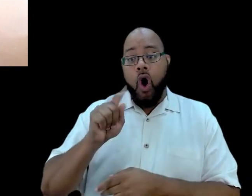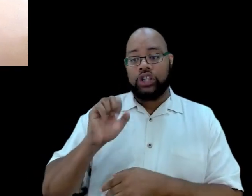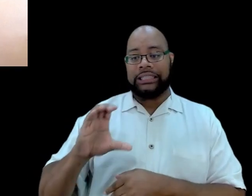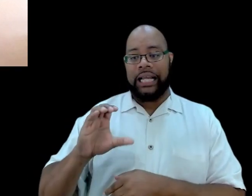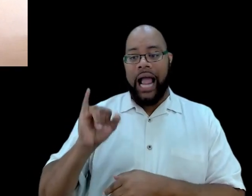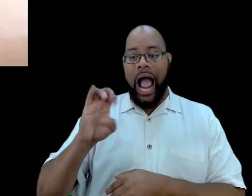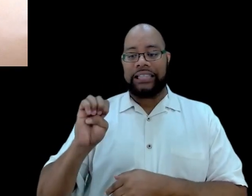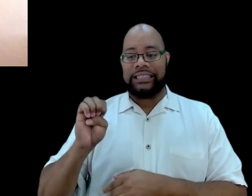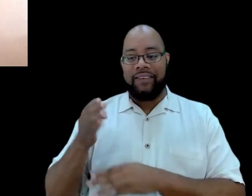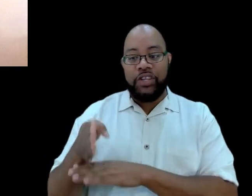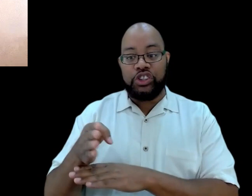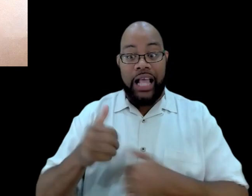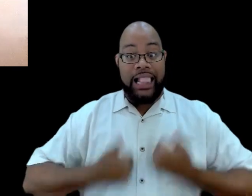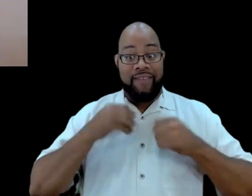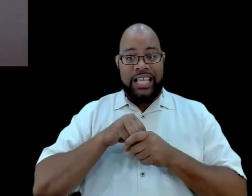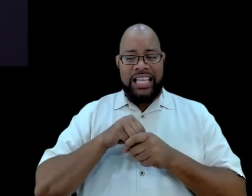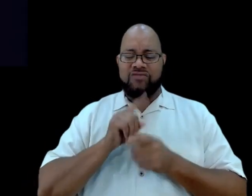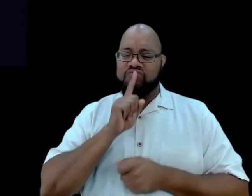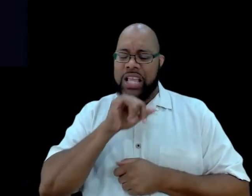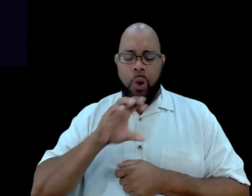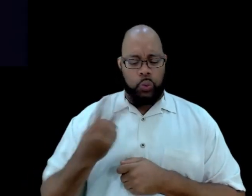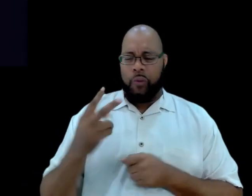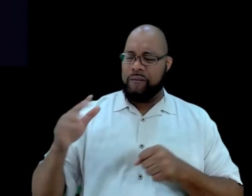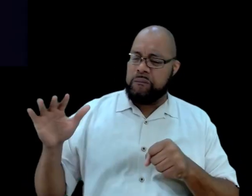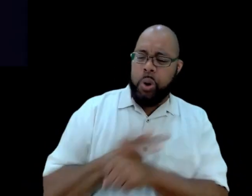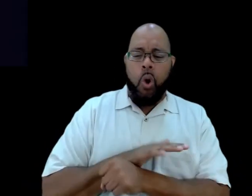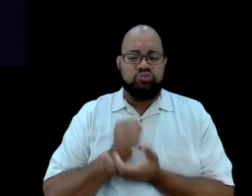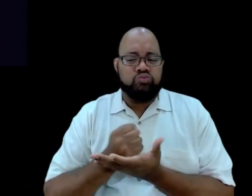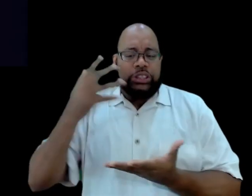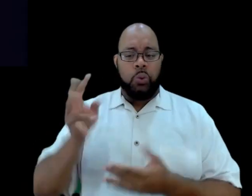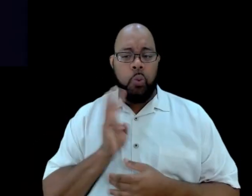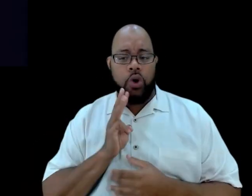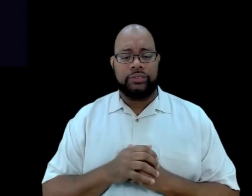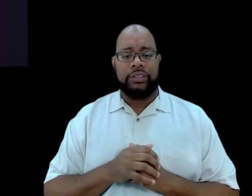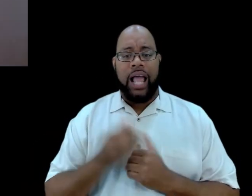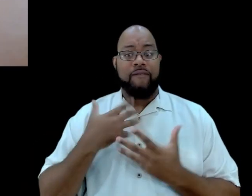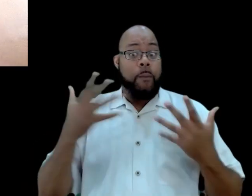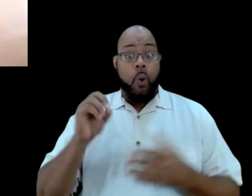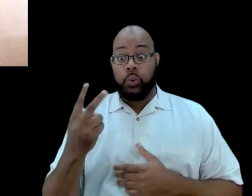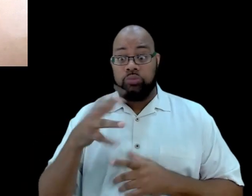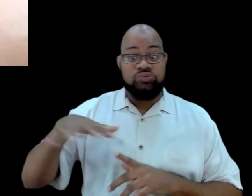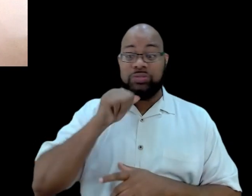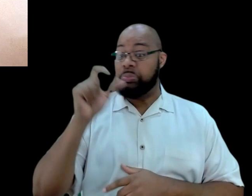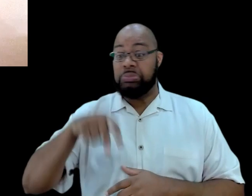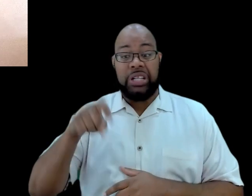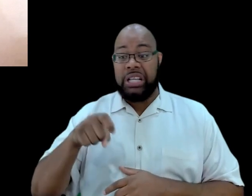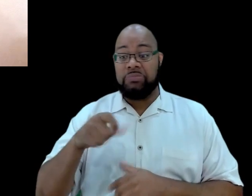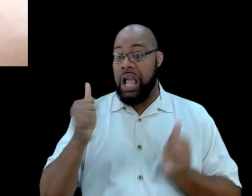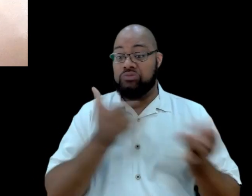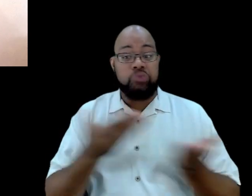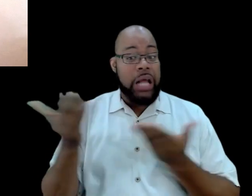an Arctic ice fish, and it lives in super oxygen-rich waters, and there's so much oxygen around it actually